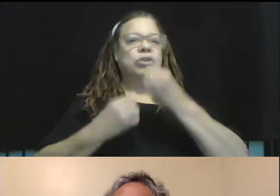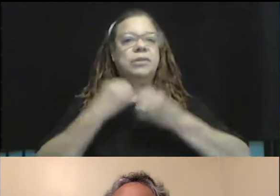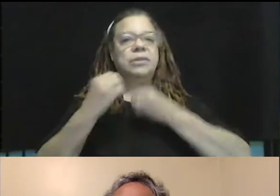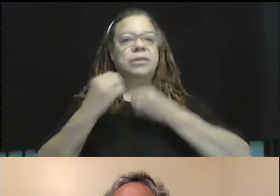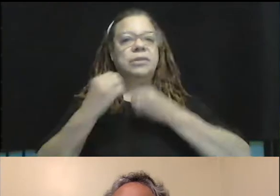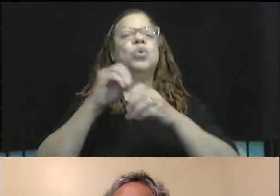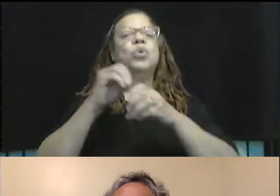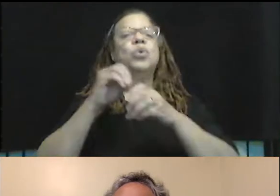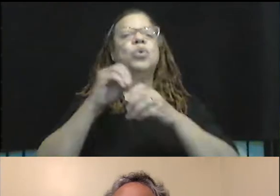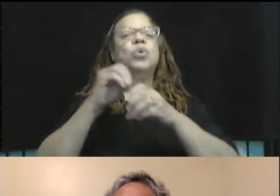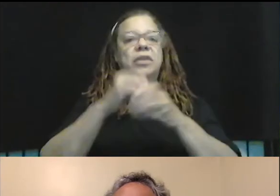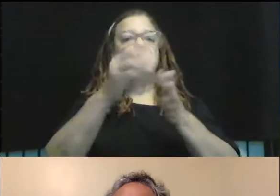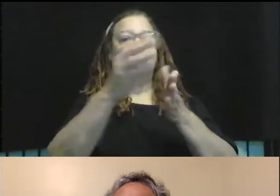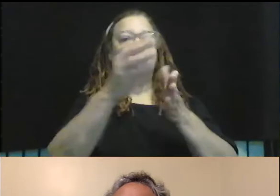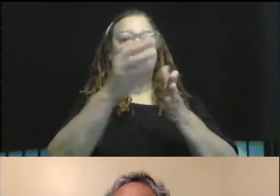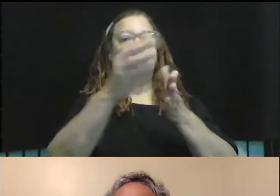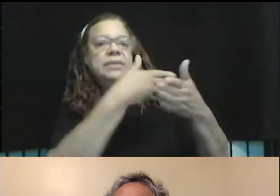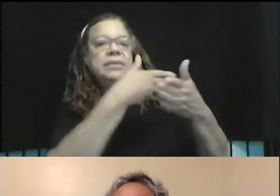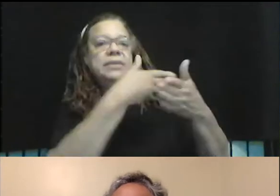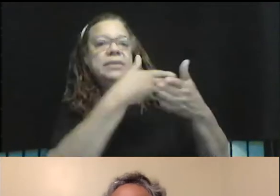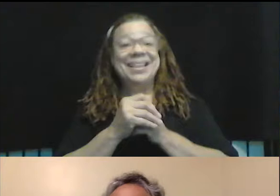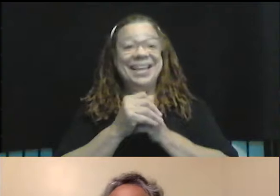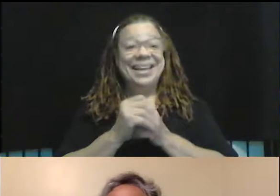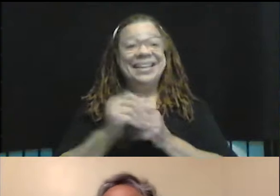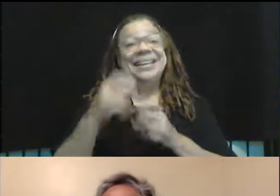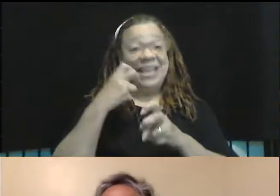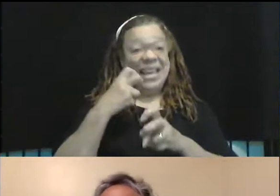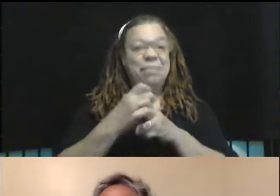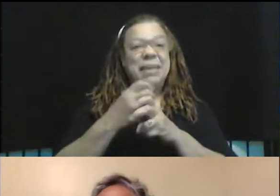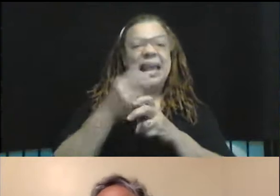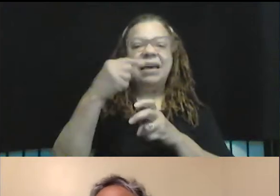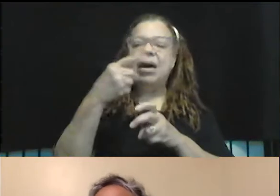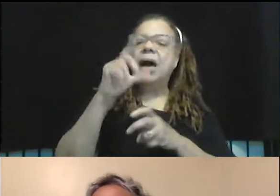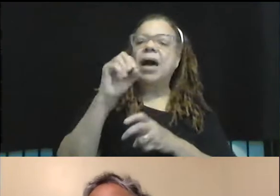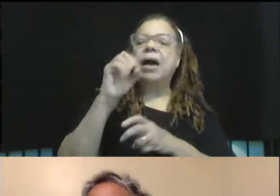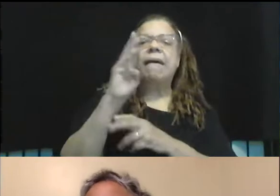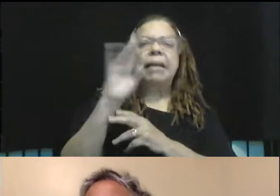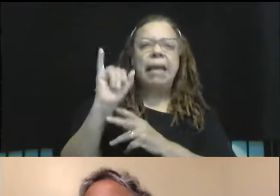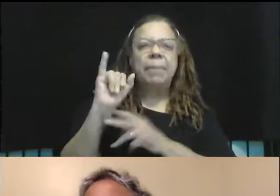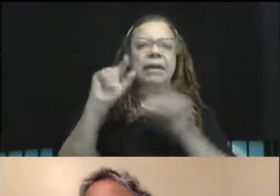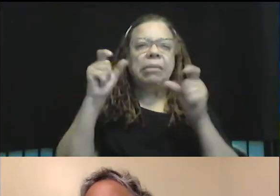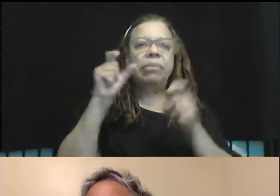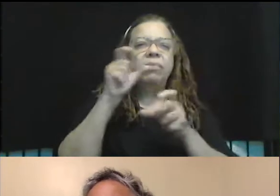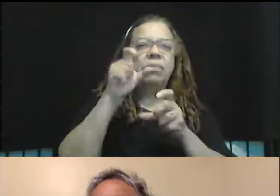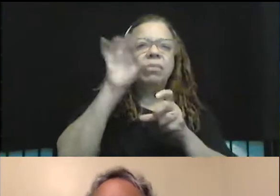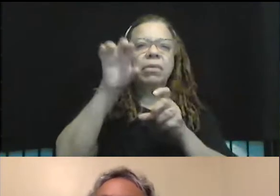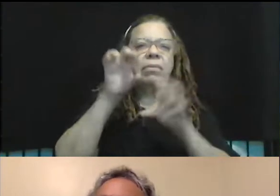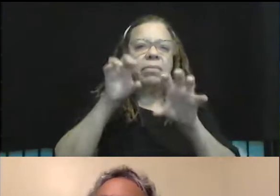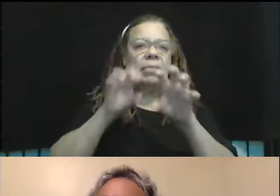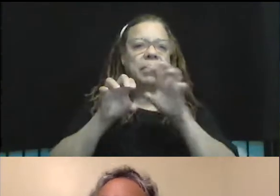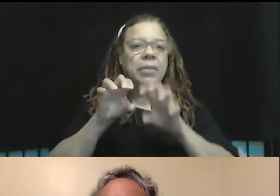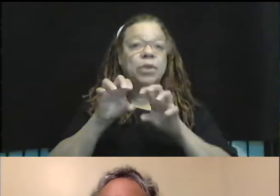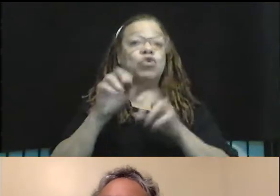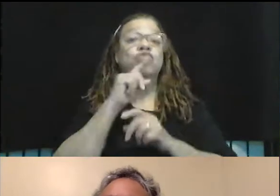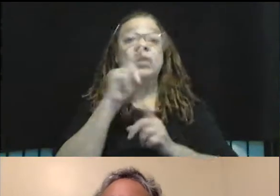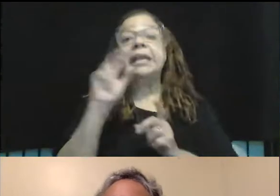palette strokes and globs. It's very it can be like globby, but it's really more. So it's